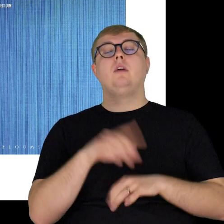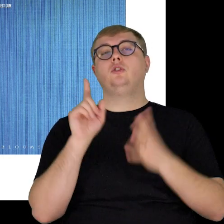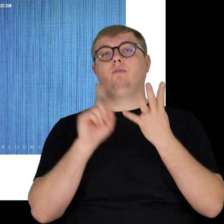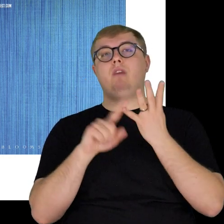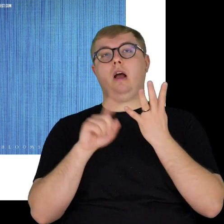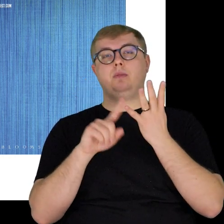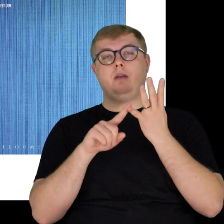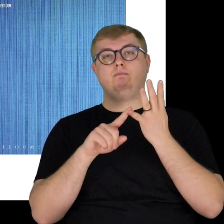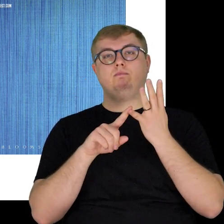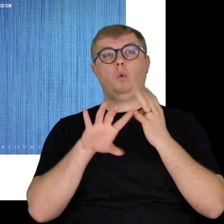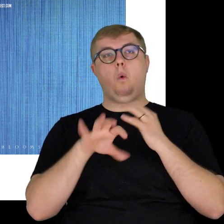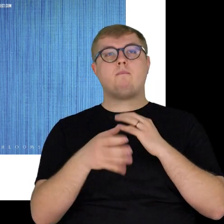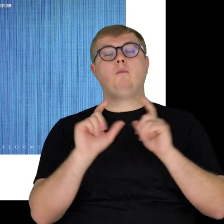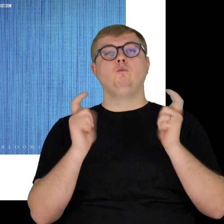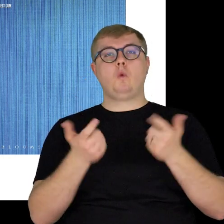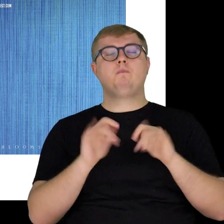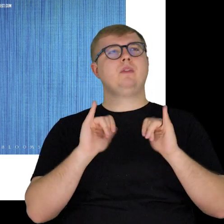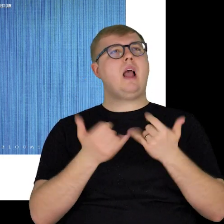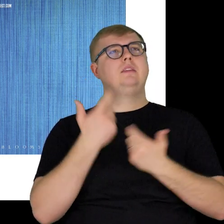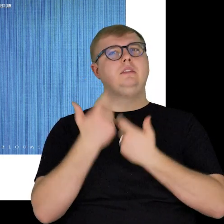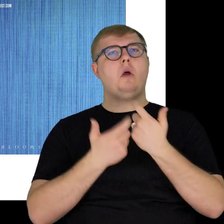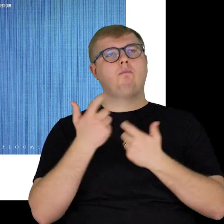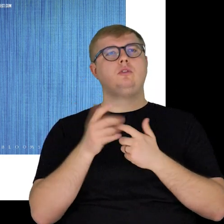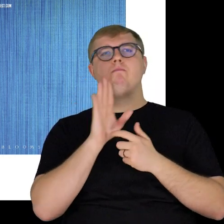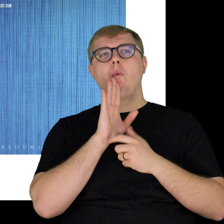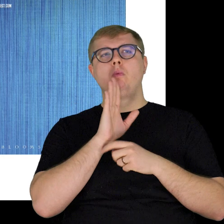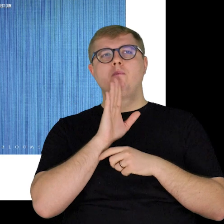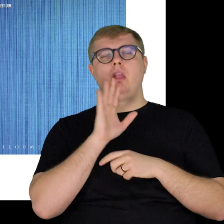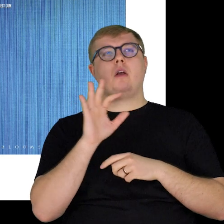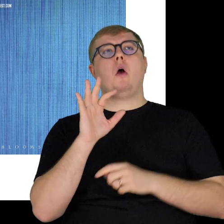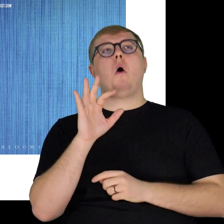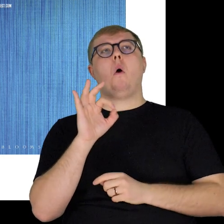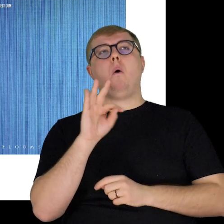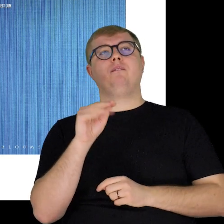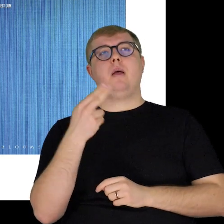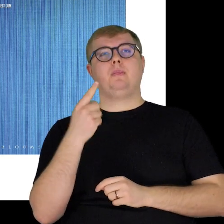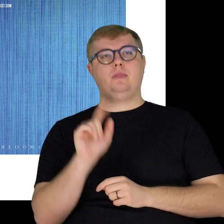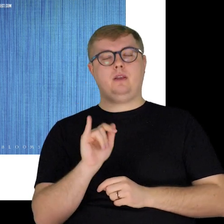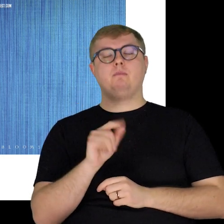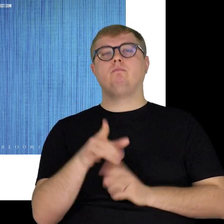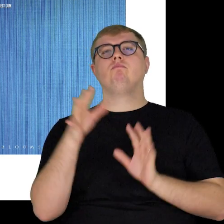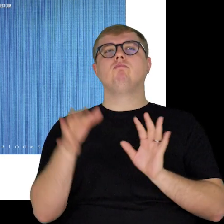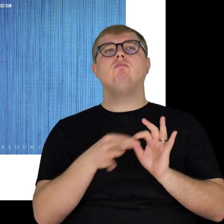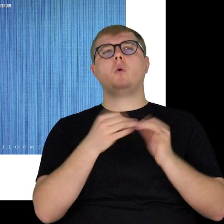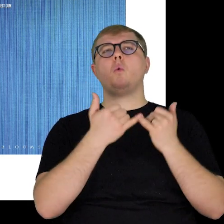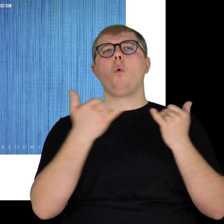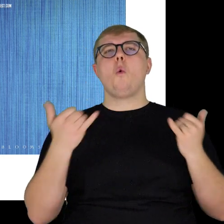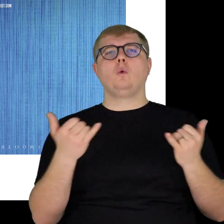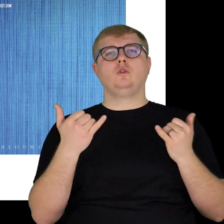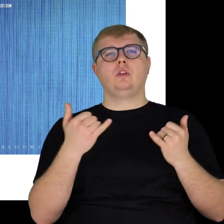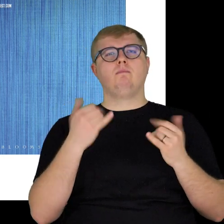this, how to do it, like the modus operandi that address the diverse methodological